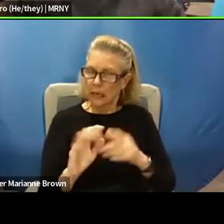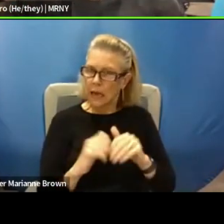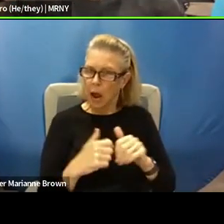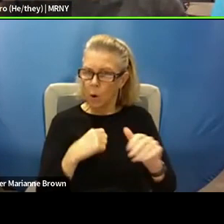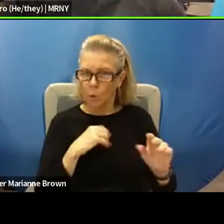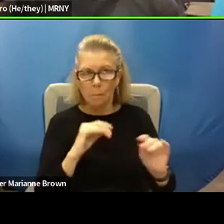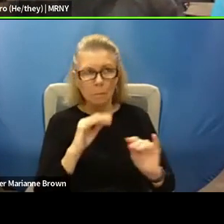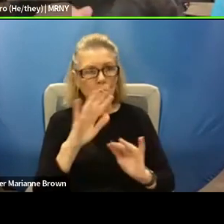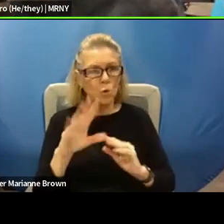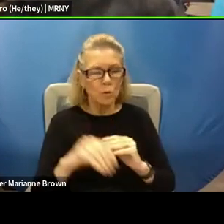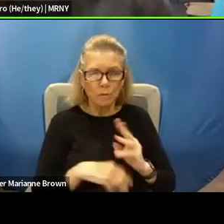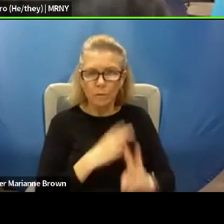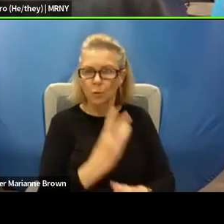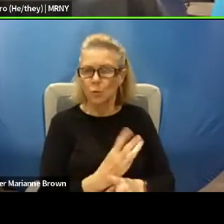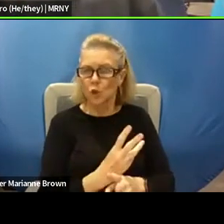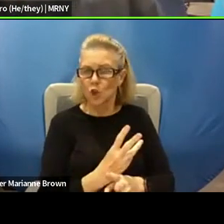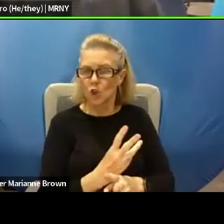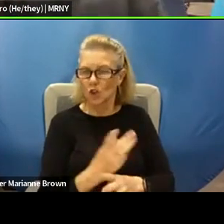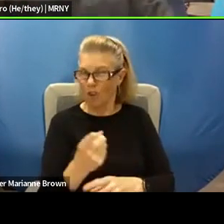Yeah.